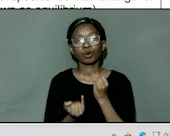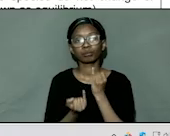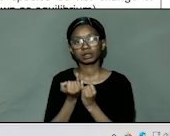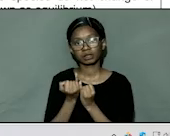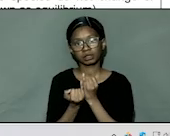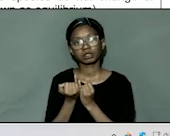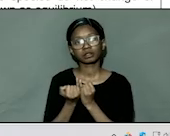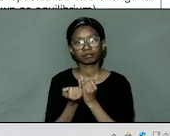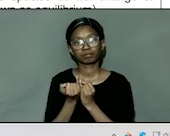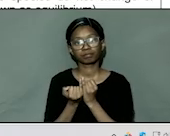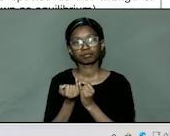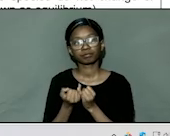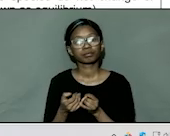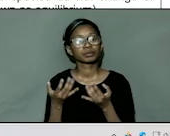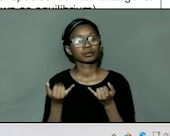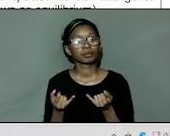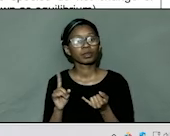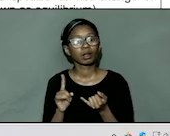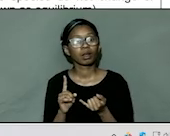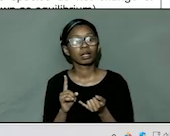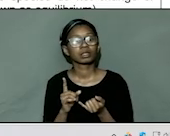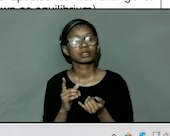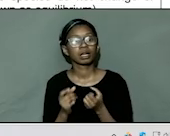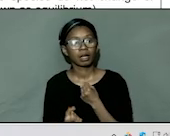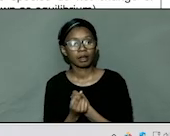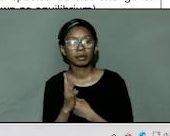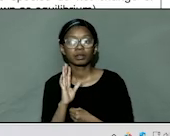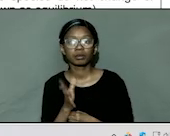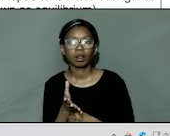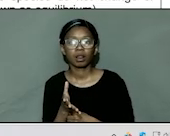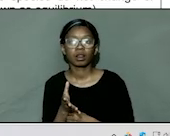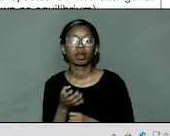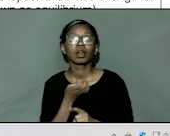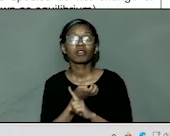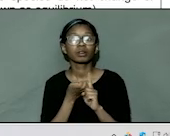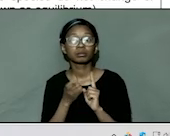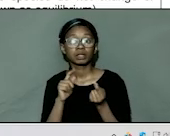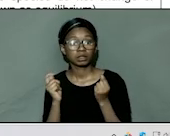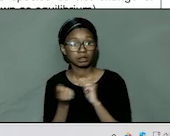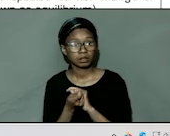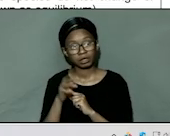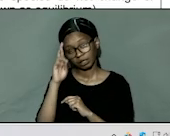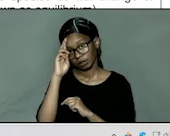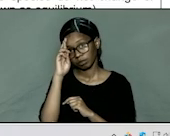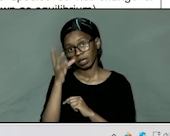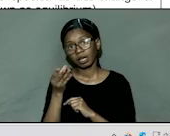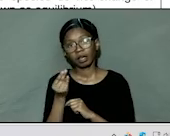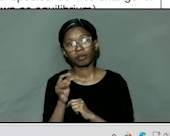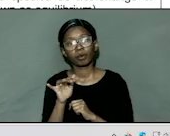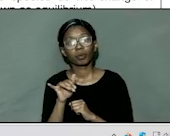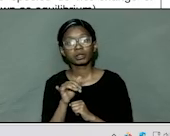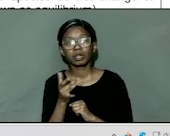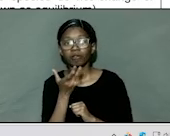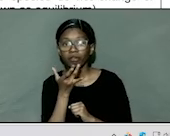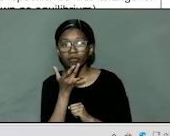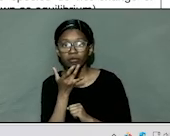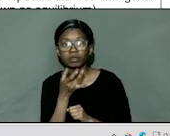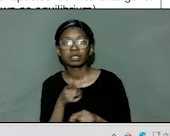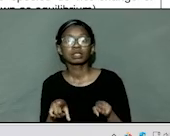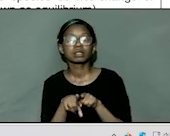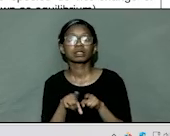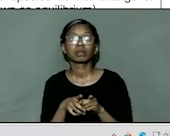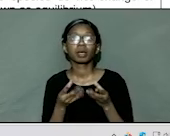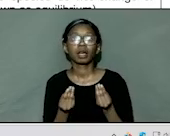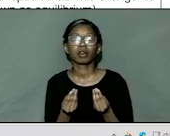Competition. So now what's going to happen? The environment changes. Remember, there are those with favorable and there are those without